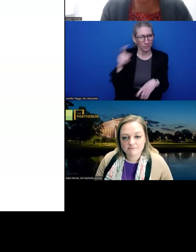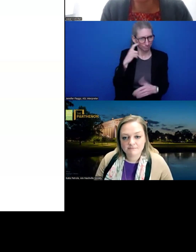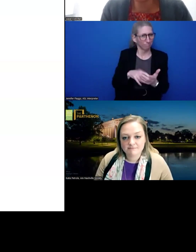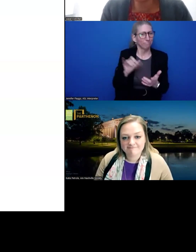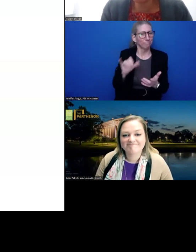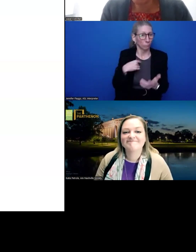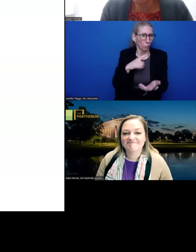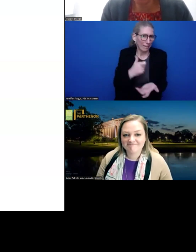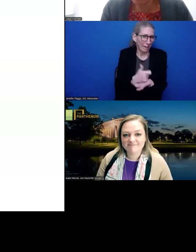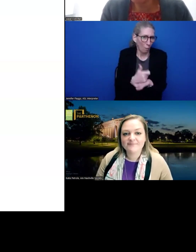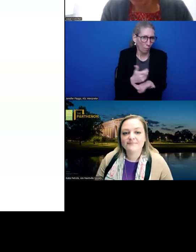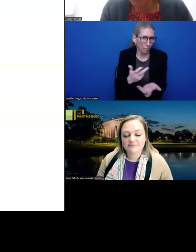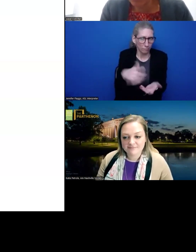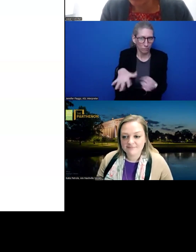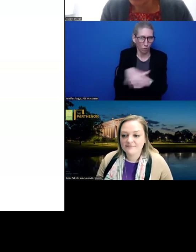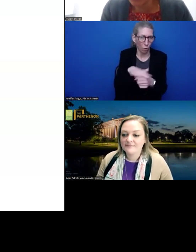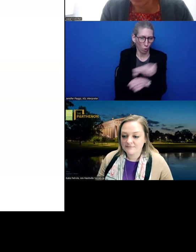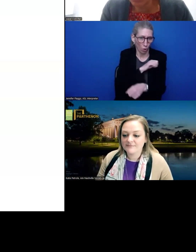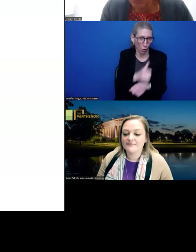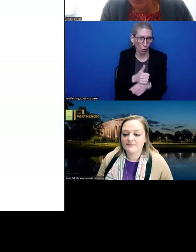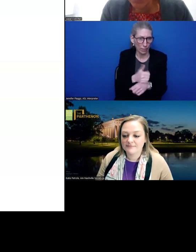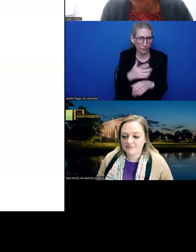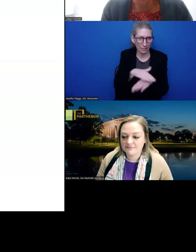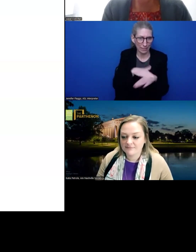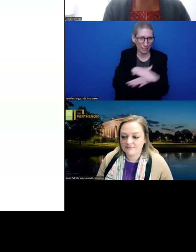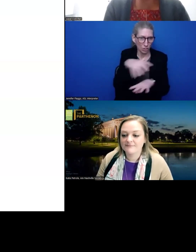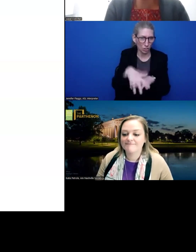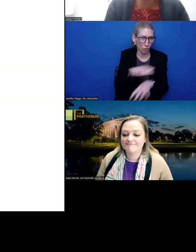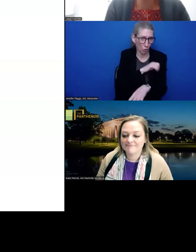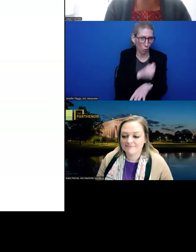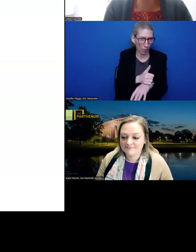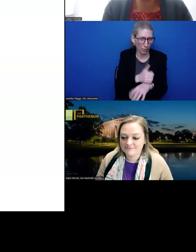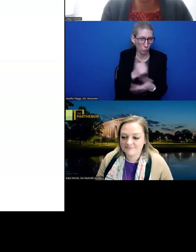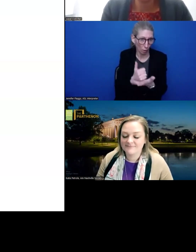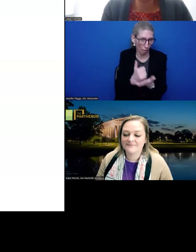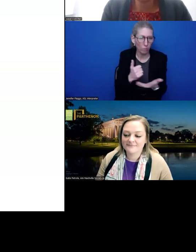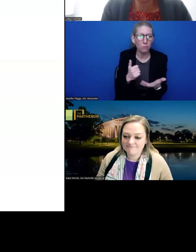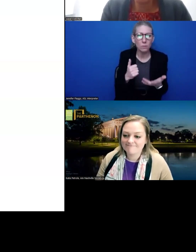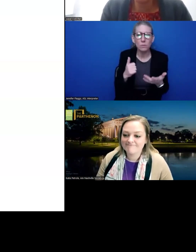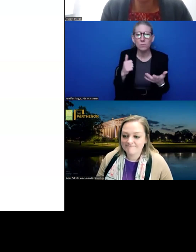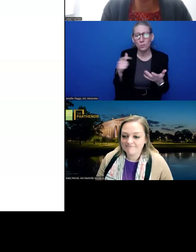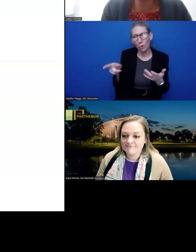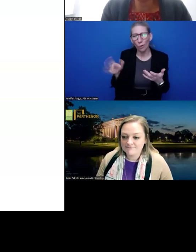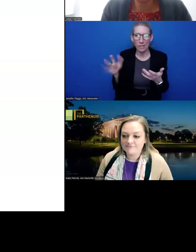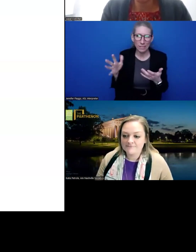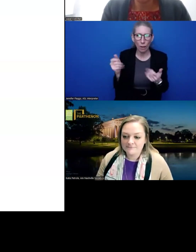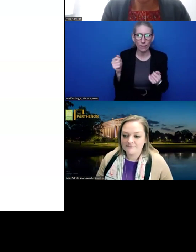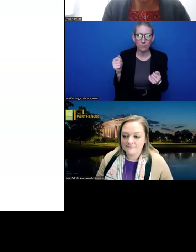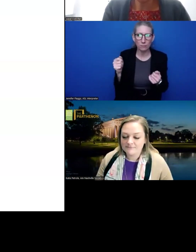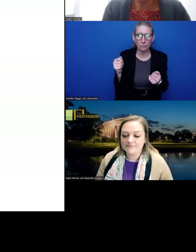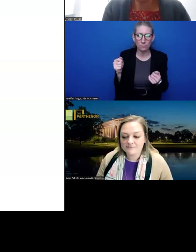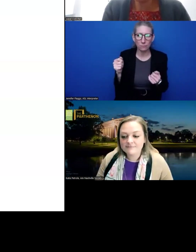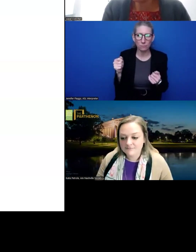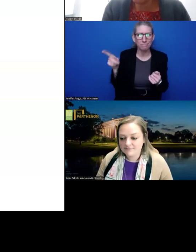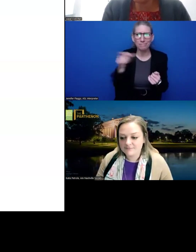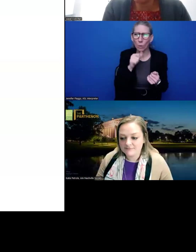of local authorities or indigenous authorities. So basically, they were in some way